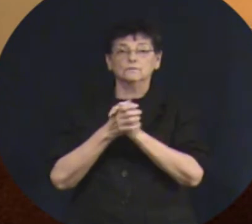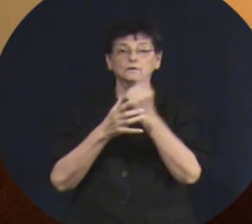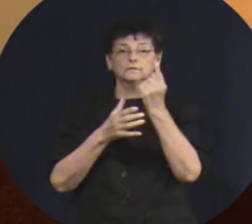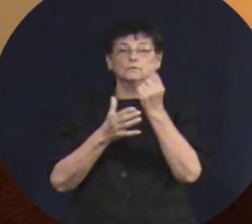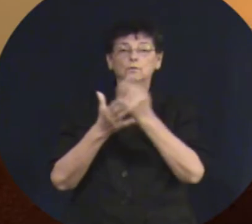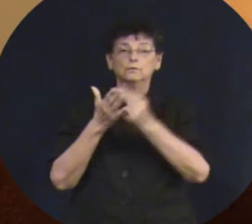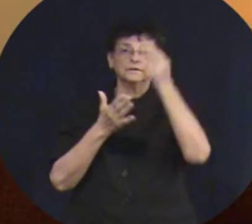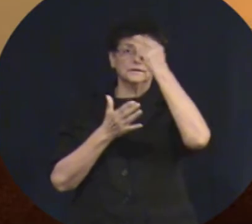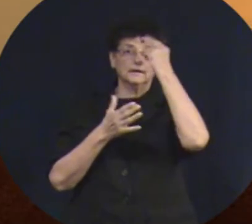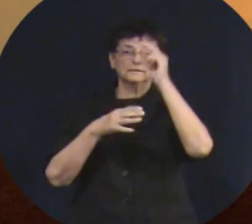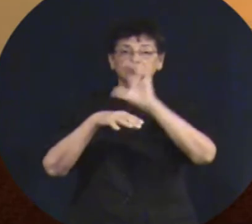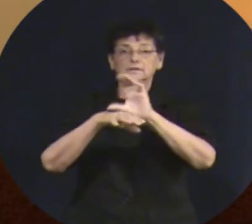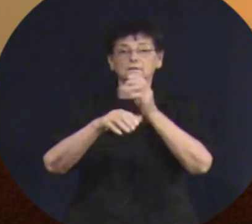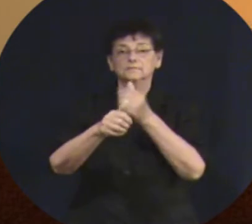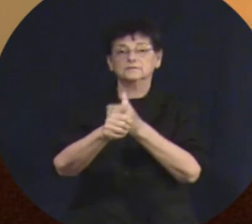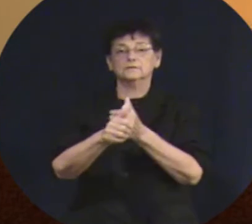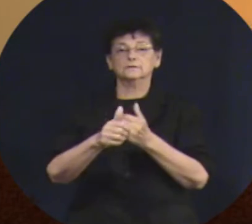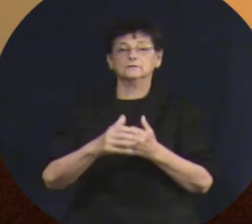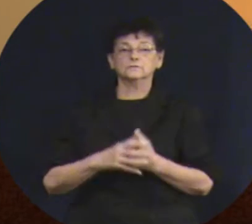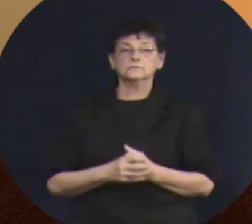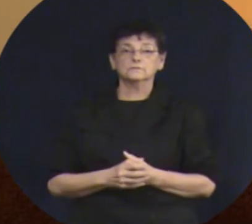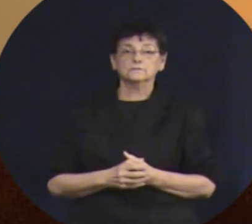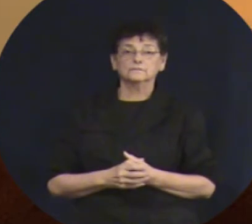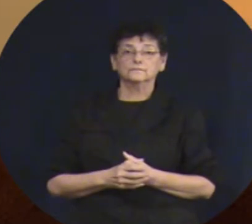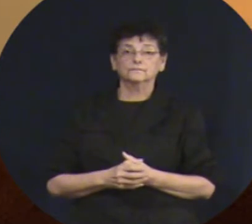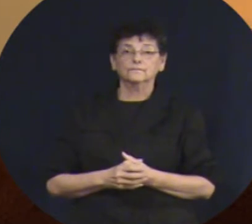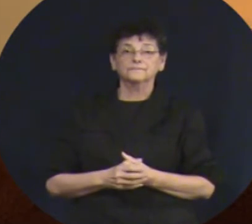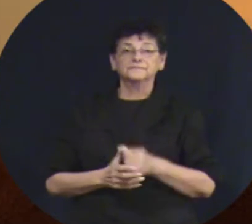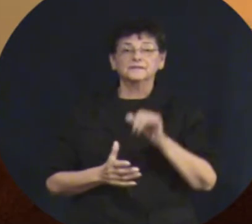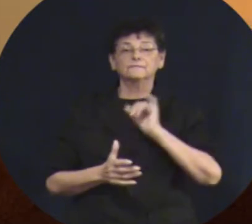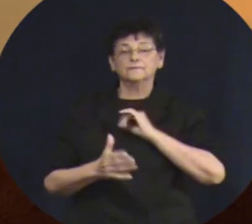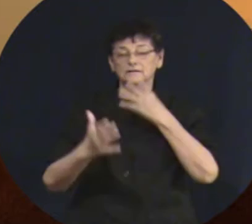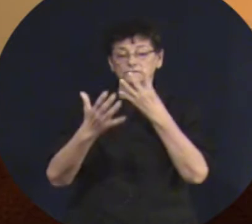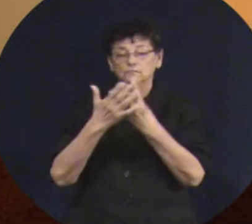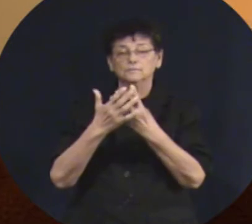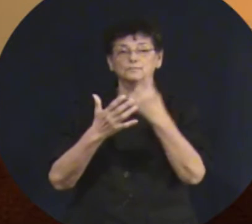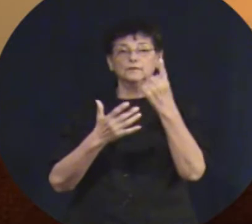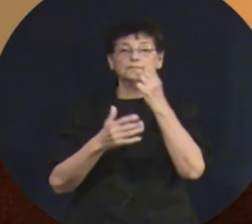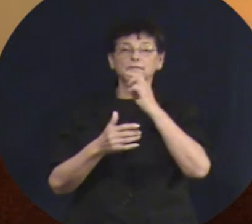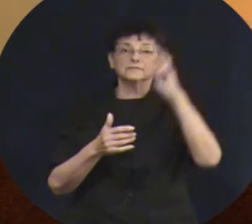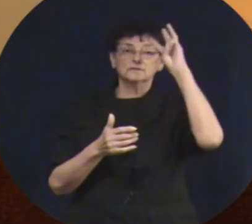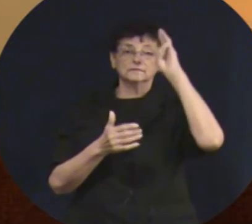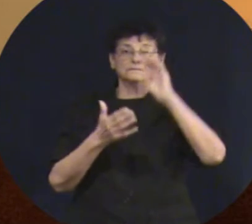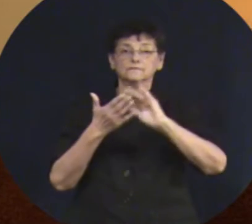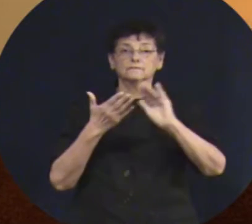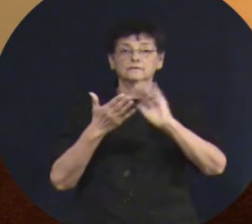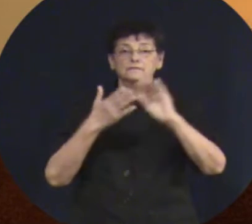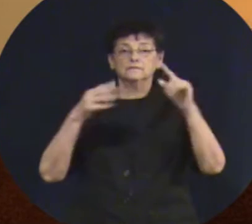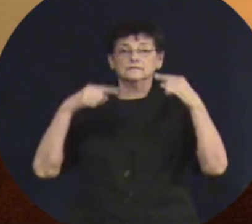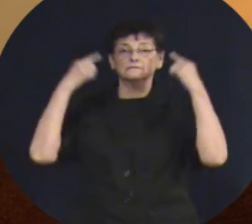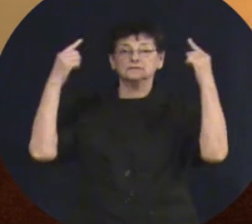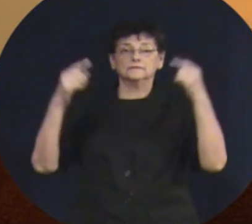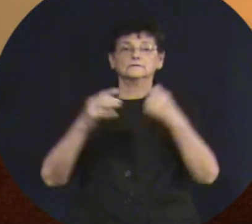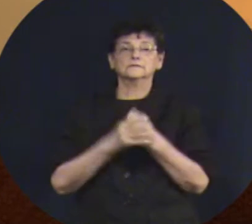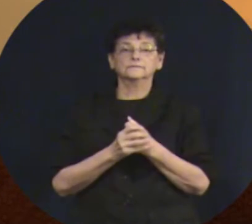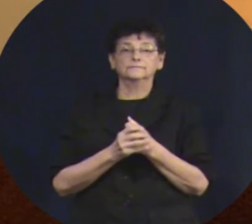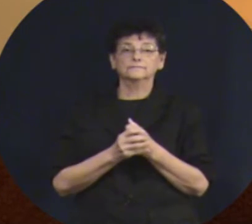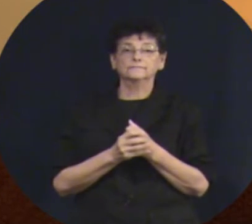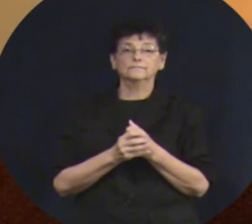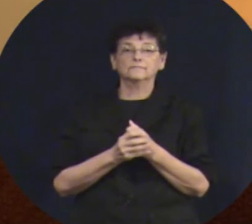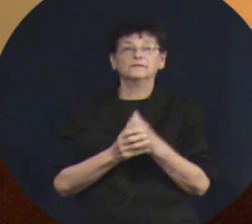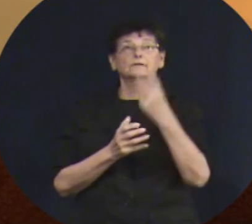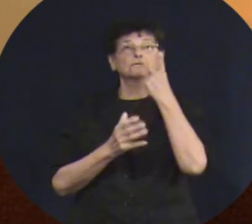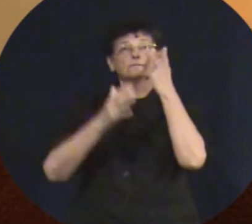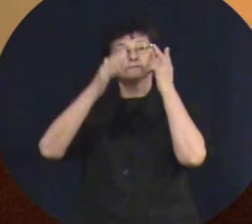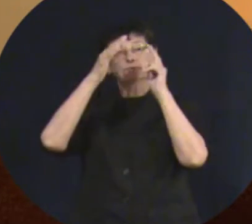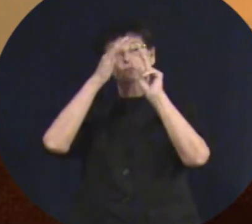in one holy, Catholic, and apostolic church. I confess one baptism for the forgiveness of sins,